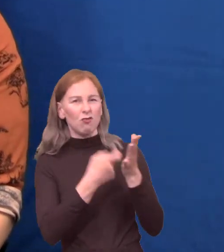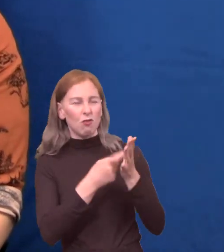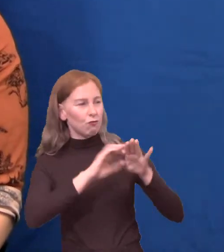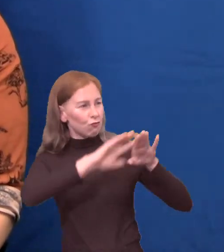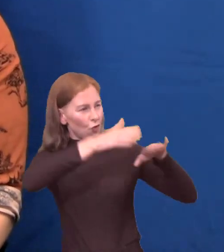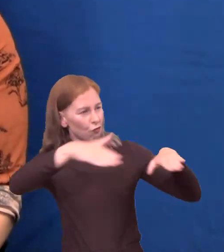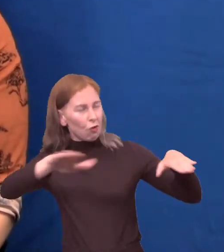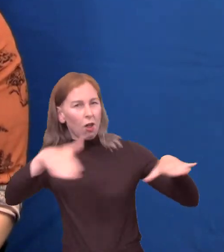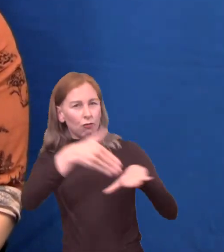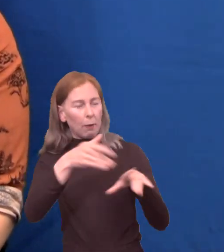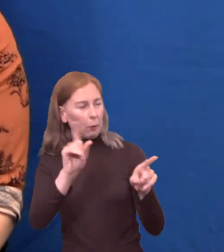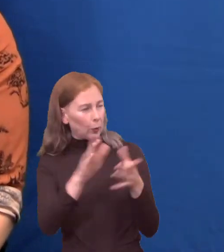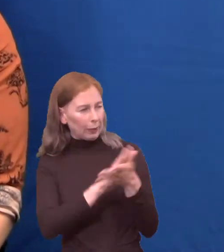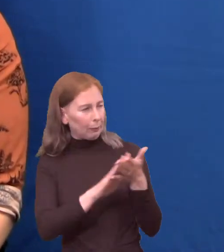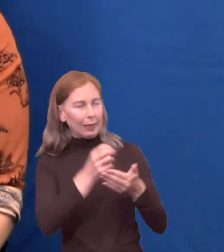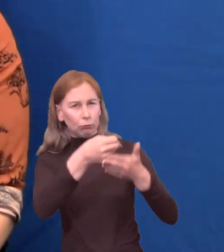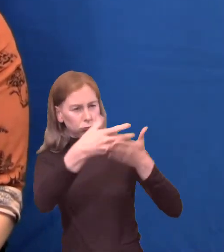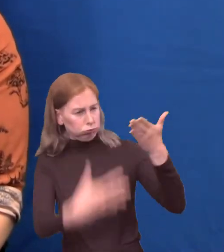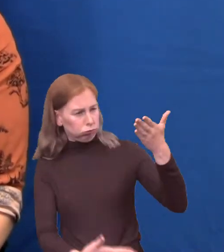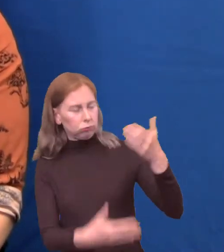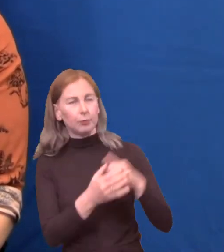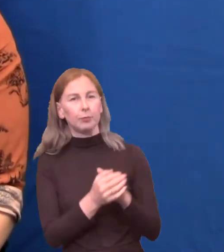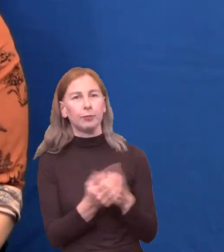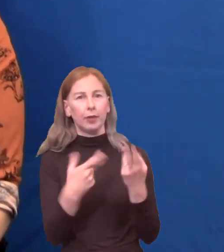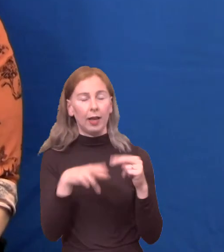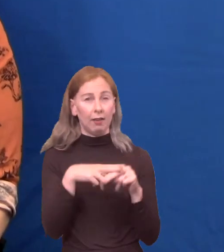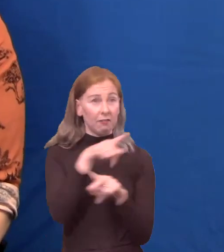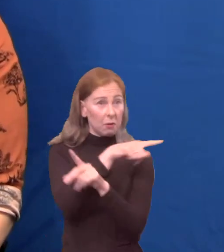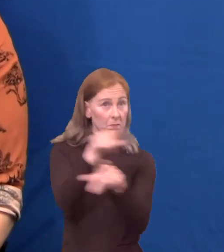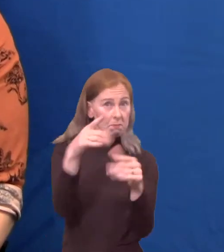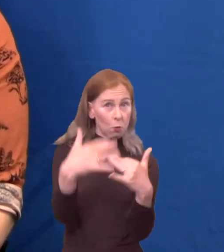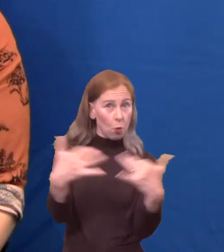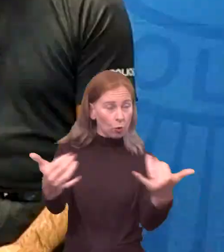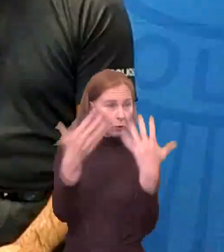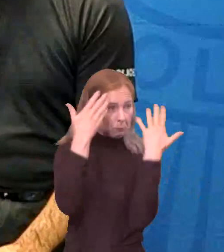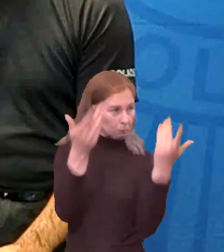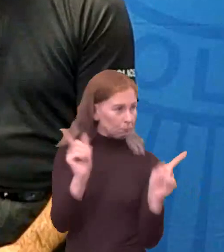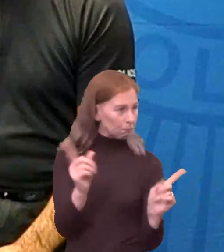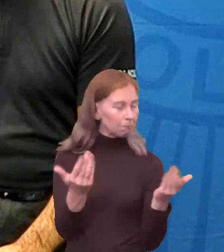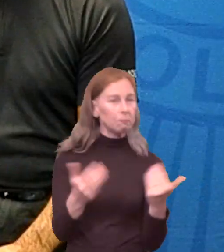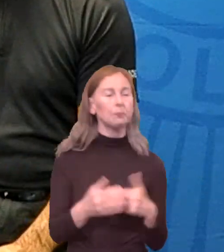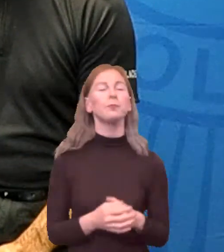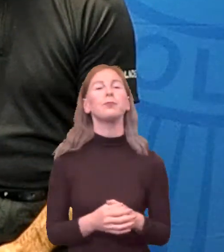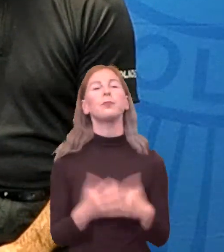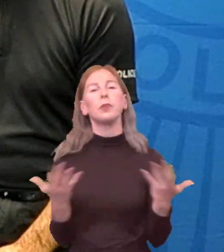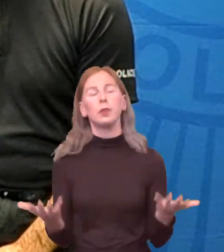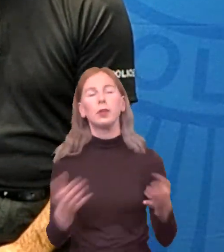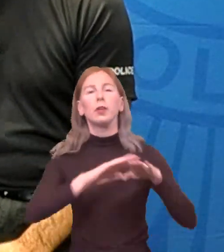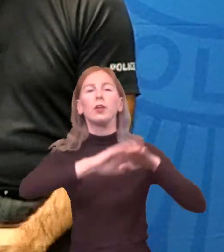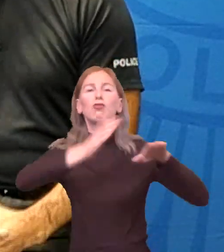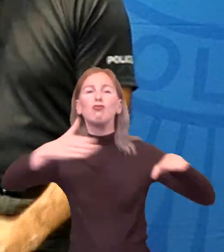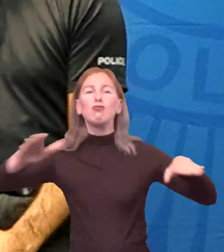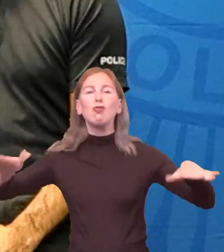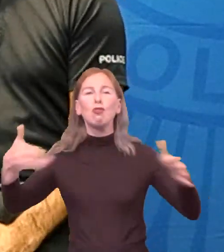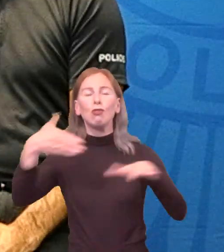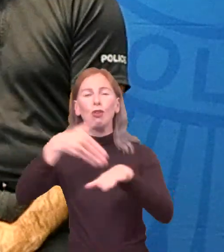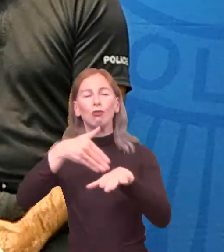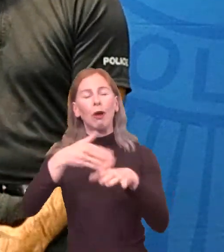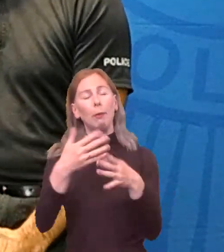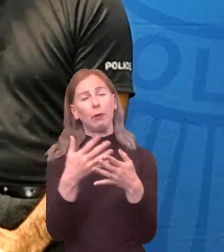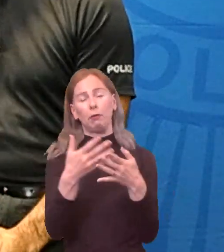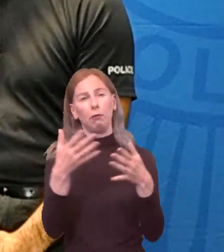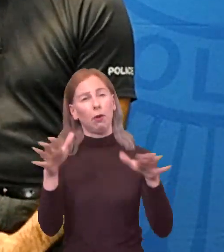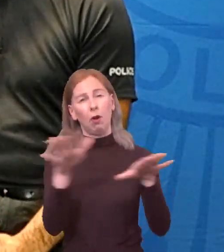covers a lot of offences. So to somebody at home who isn't aware, what is rural crime? So rural crime covers many different types